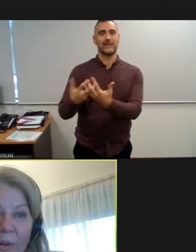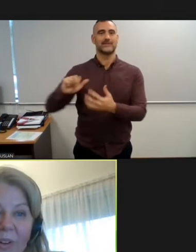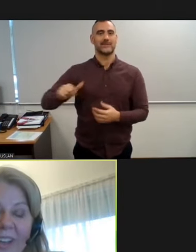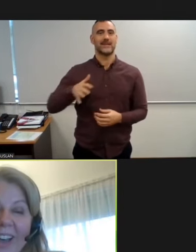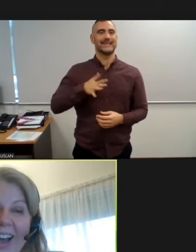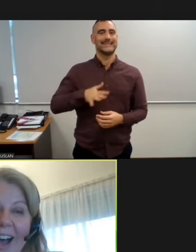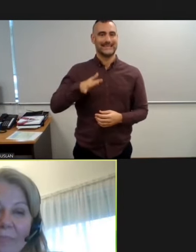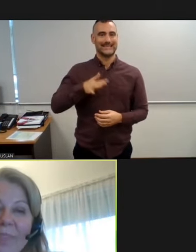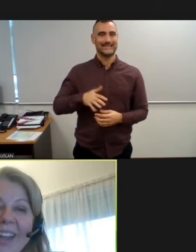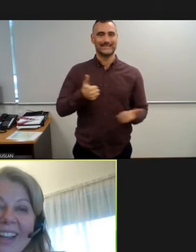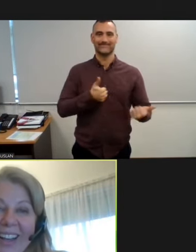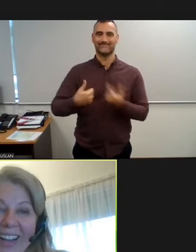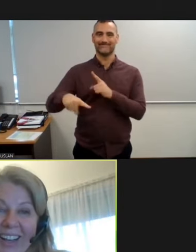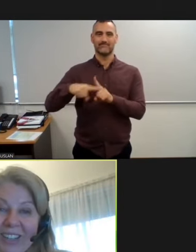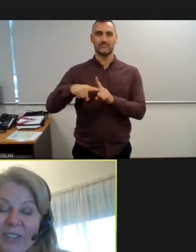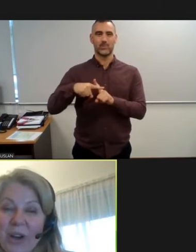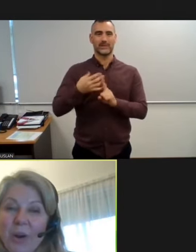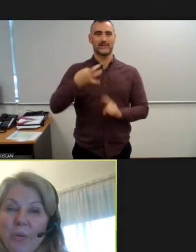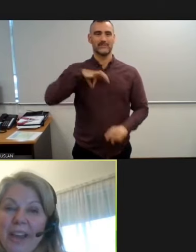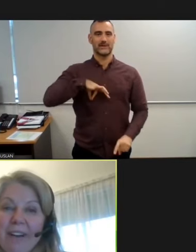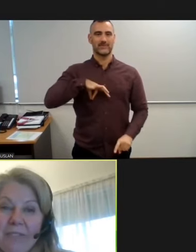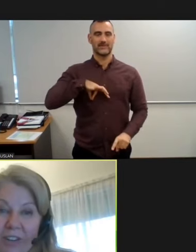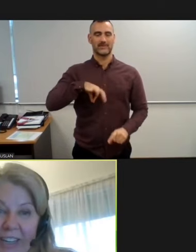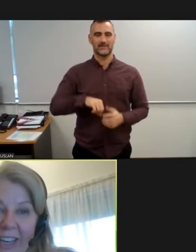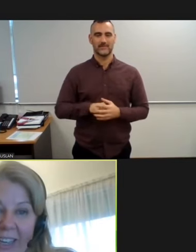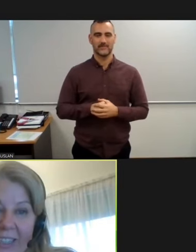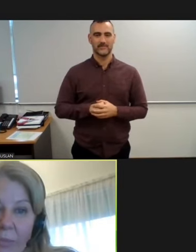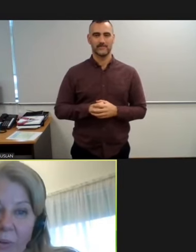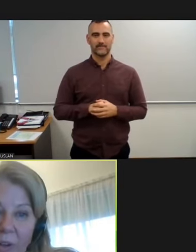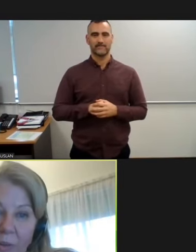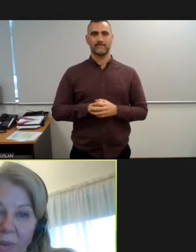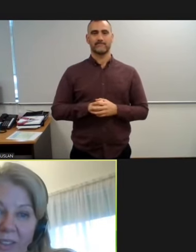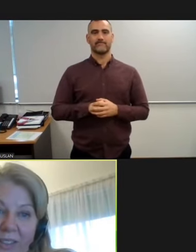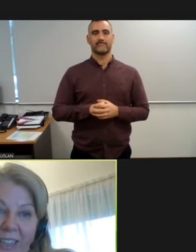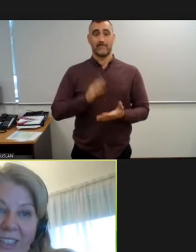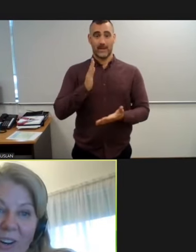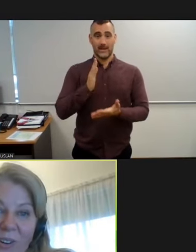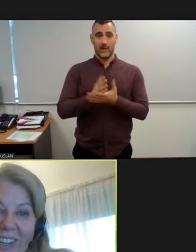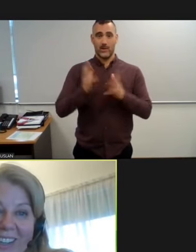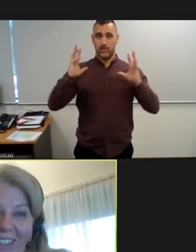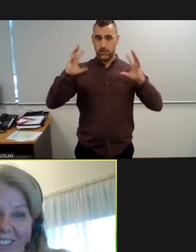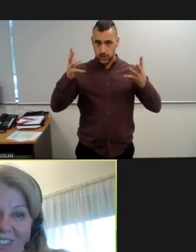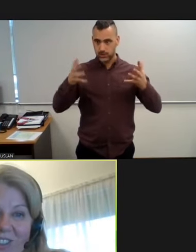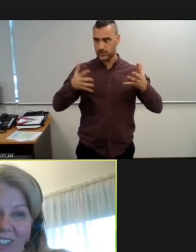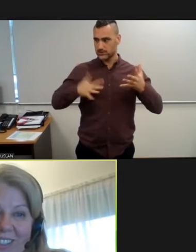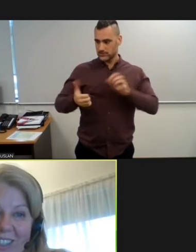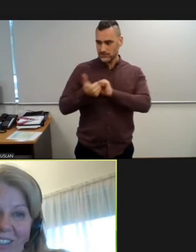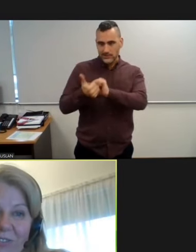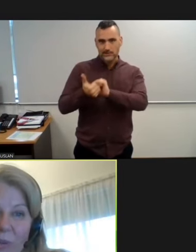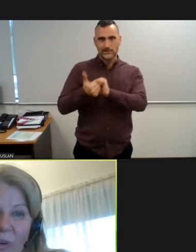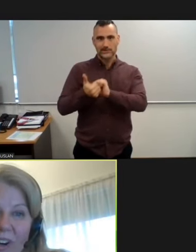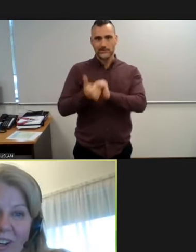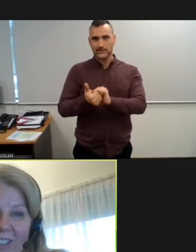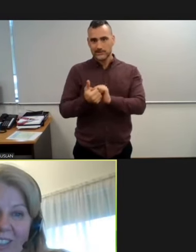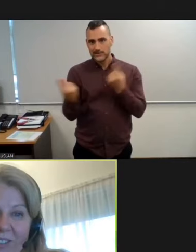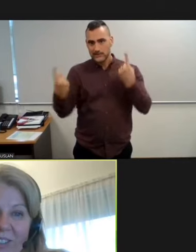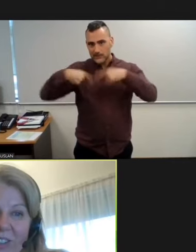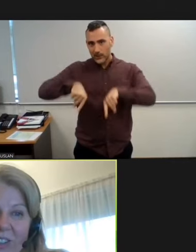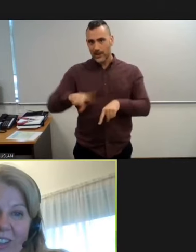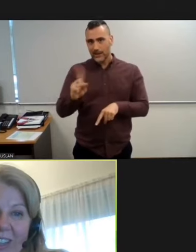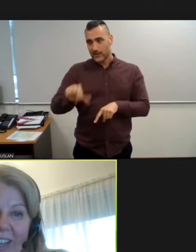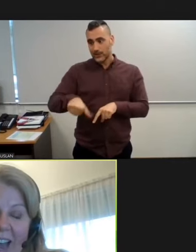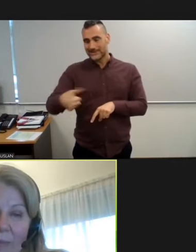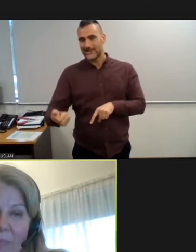that work. So we are very keen to be working with the sector on an exit strategy for